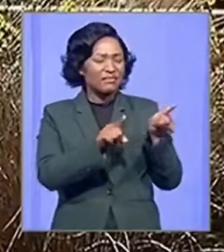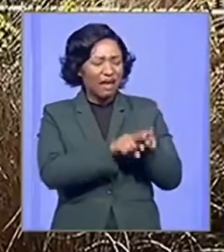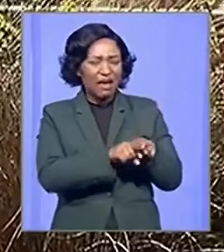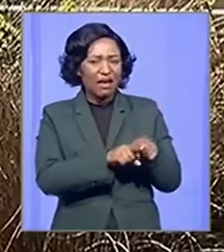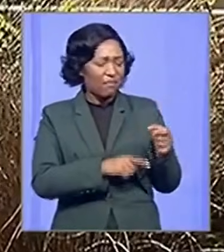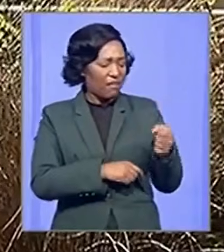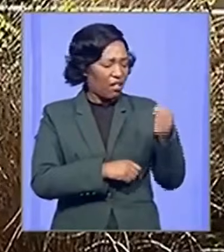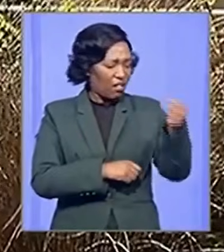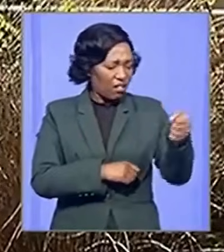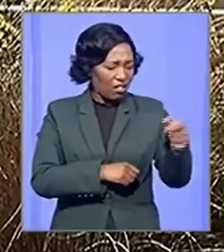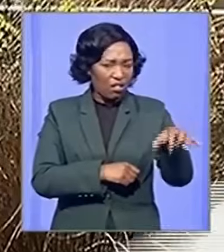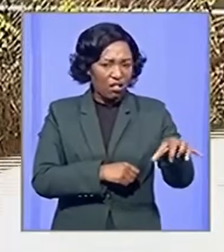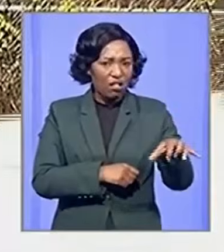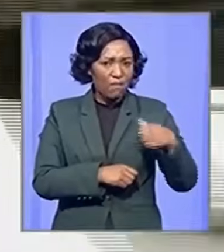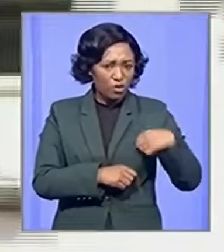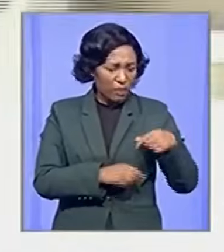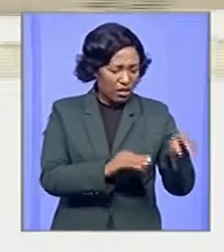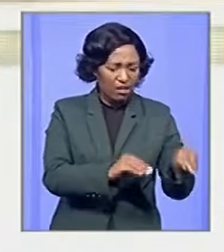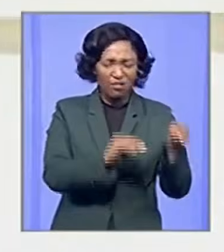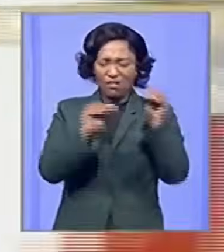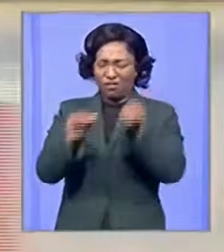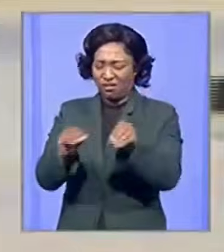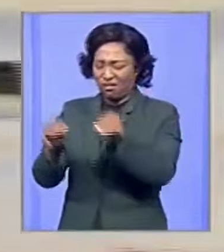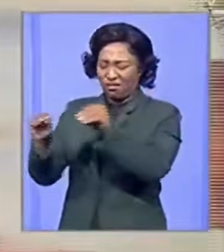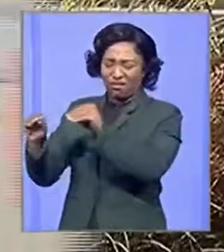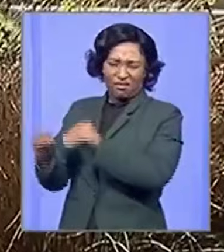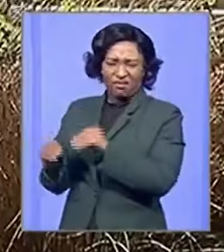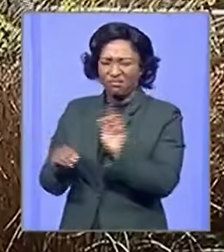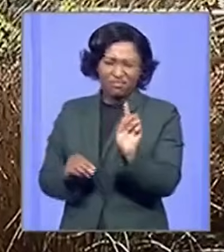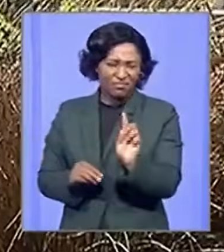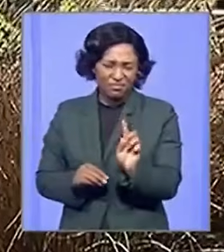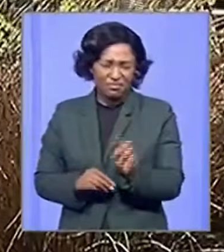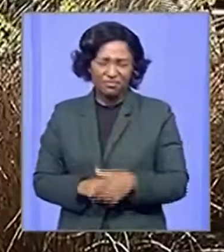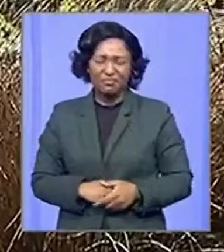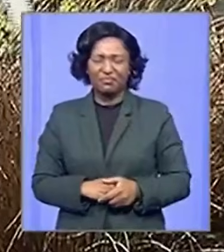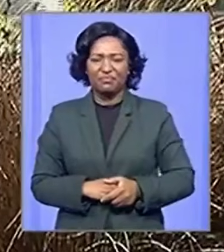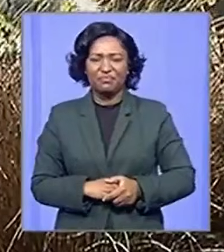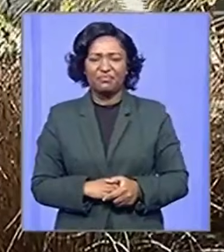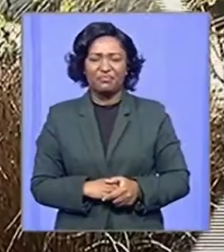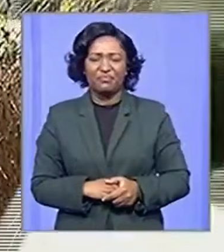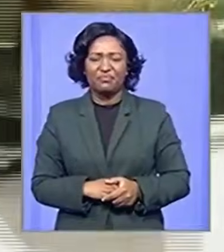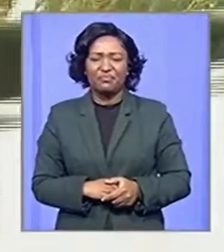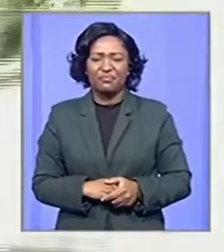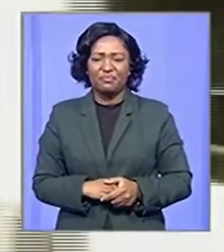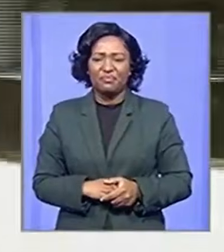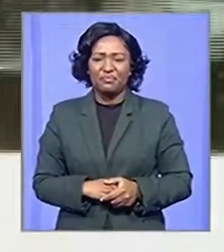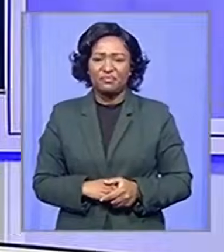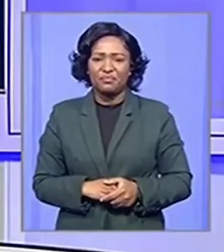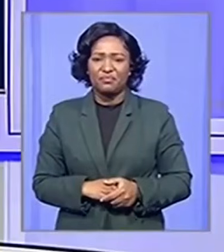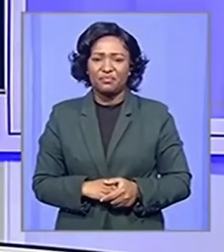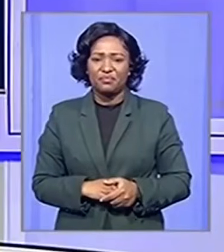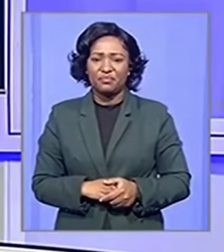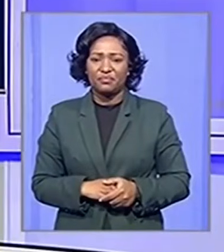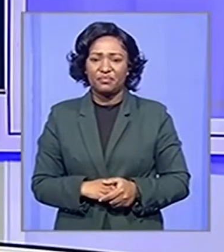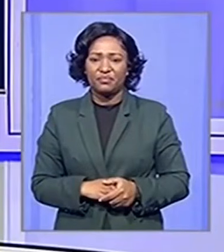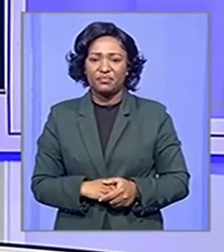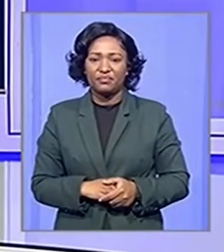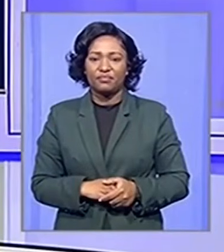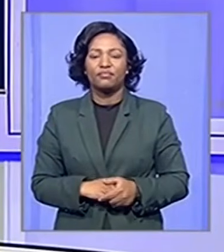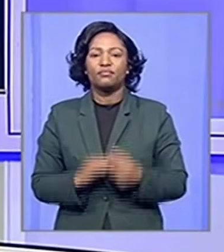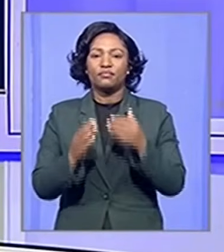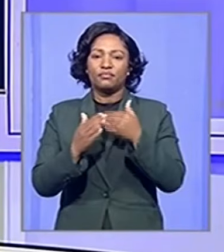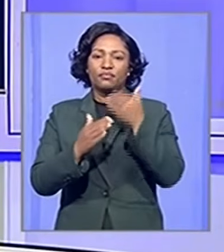tswa masepaleng o mongwe go ya go o mongwe. Zebulon Maine, SABC News, Mahikeng.